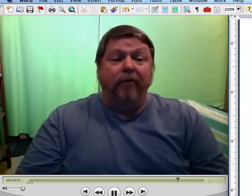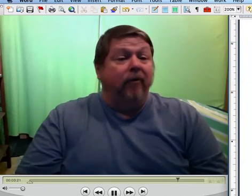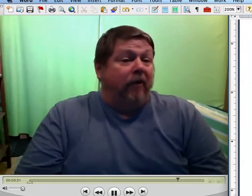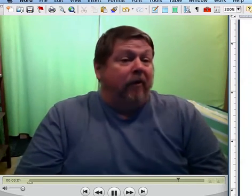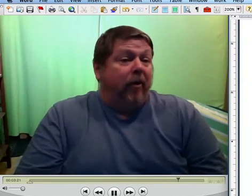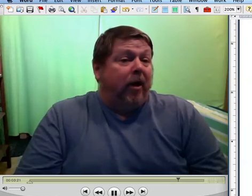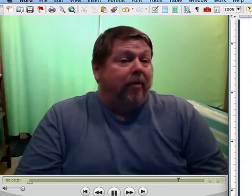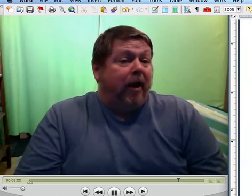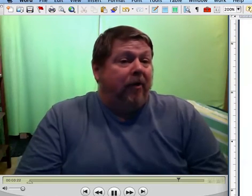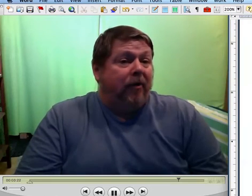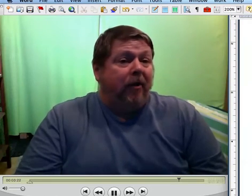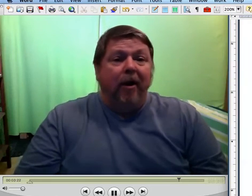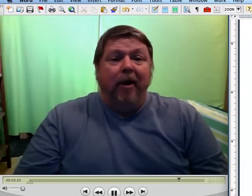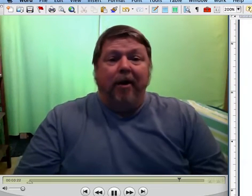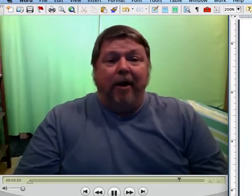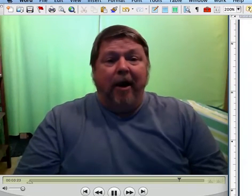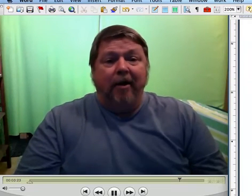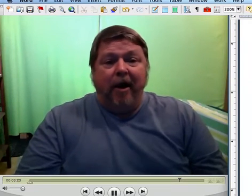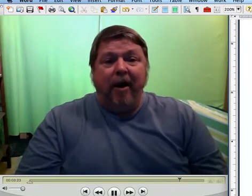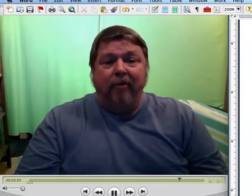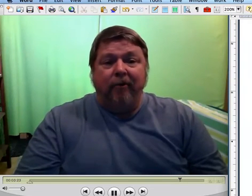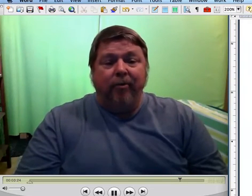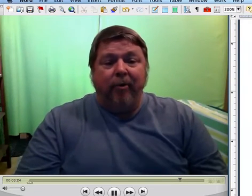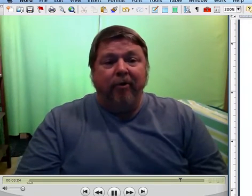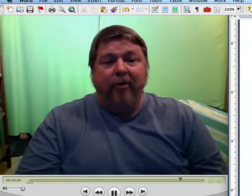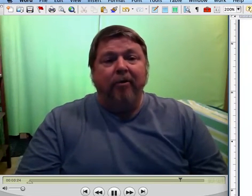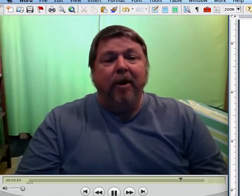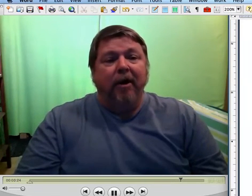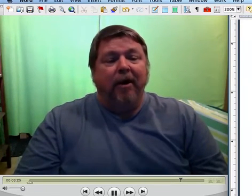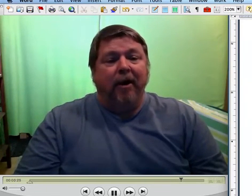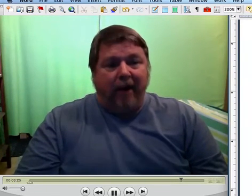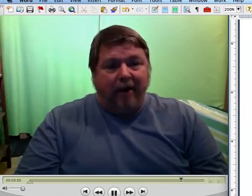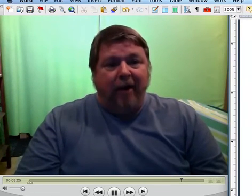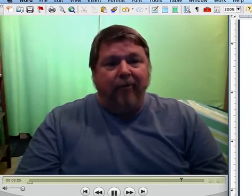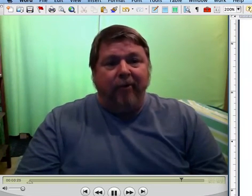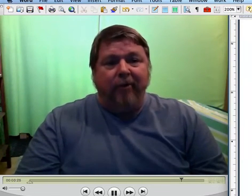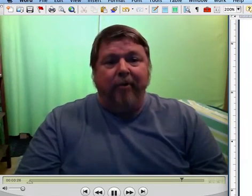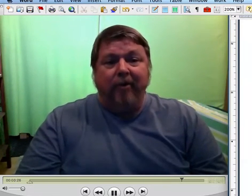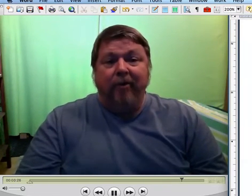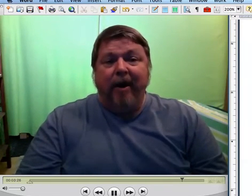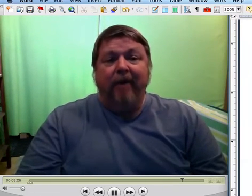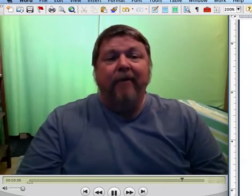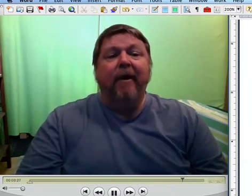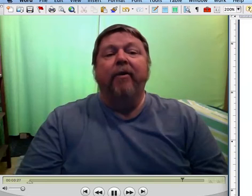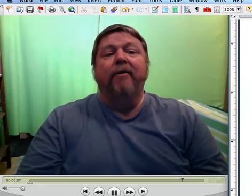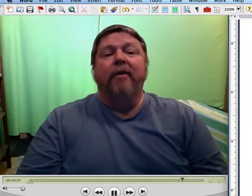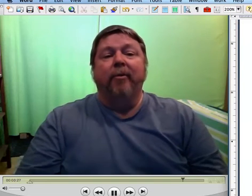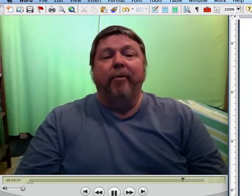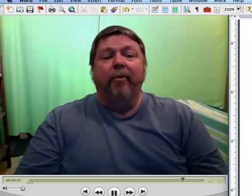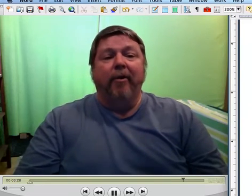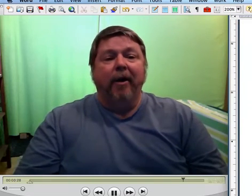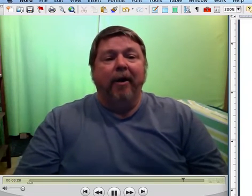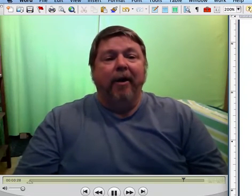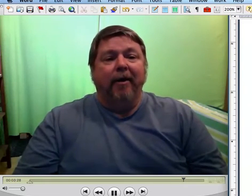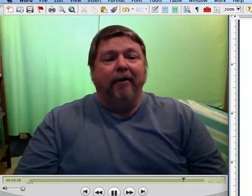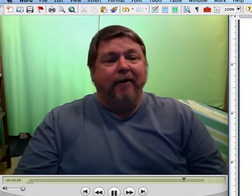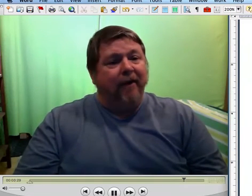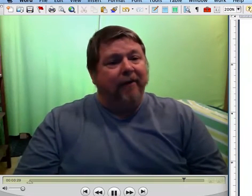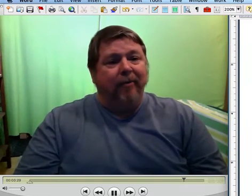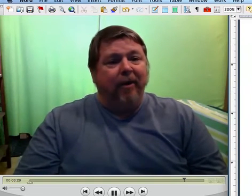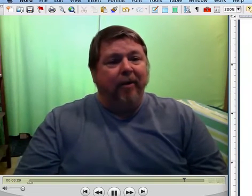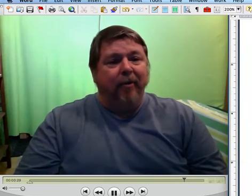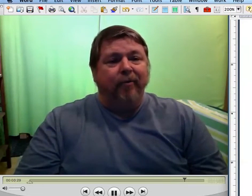So there's a reasonable accommodation, and the ADA will support you in the deaf person, but you may have to sell this a little bit more because